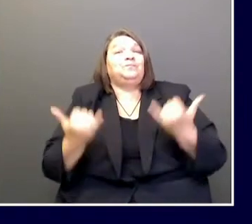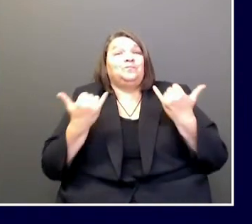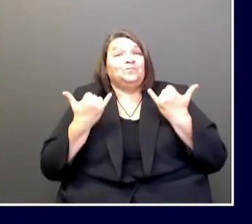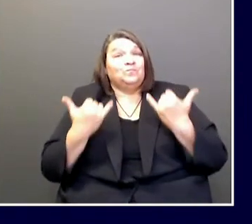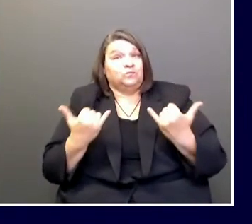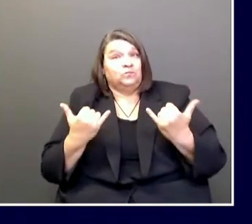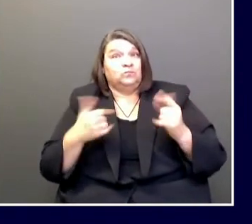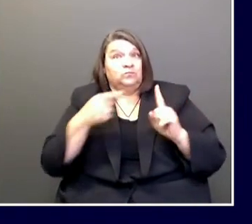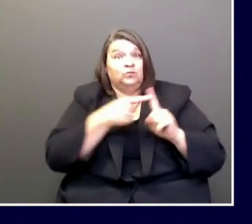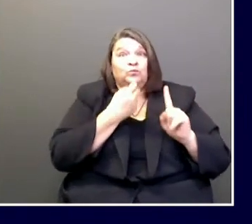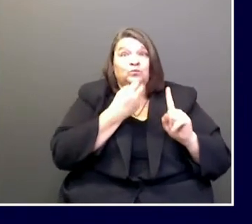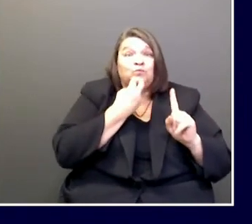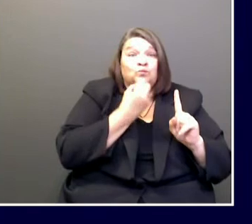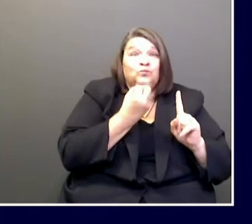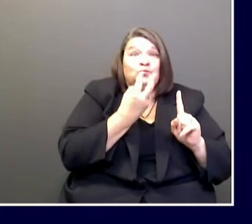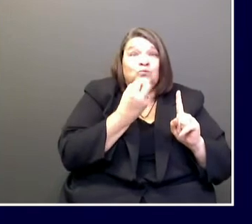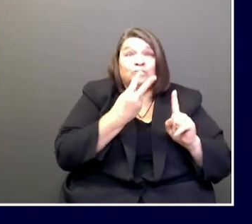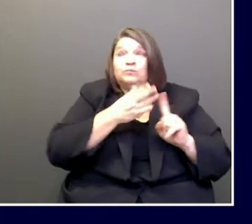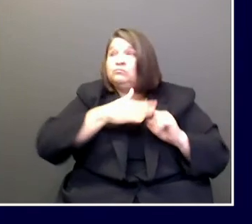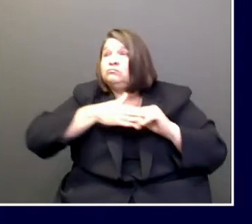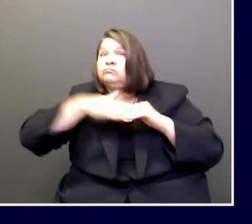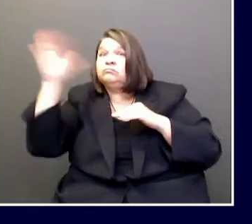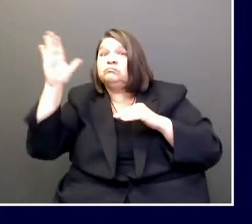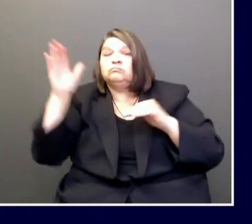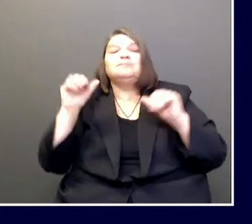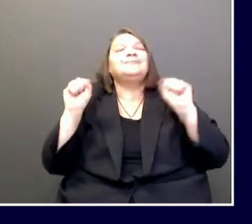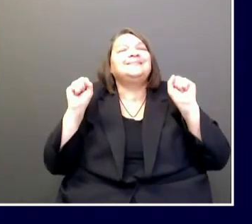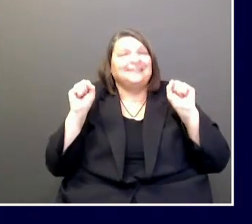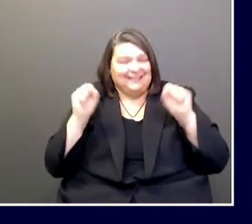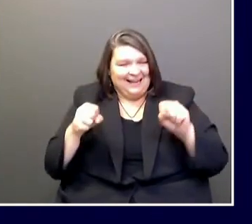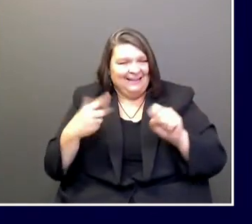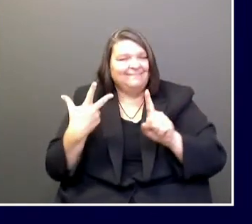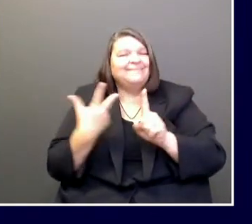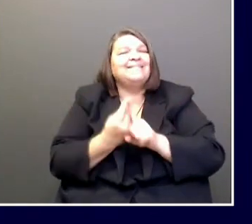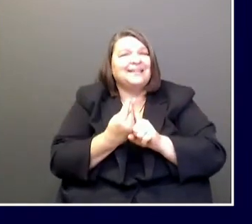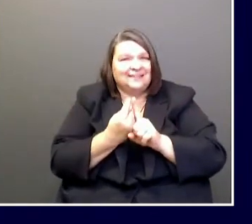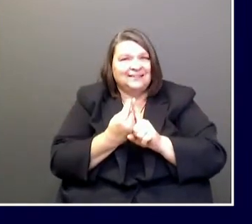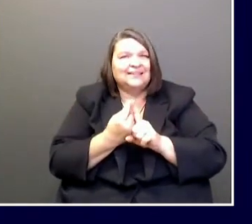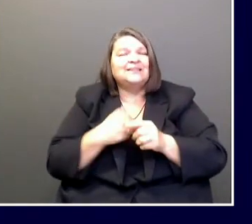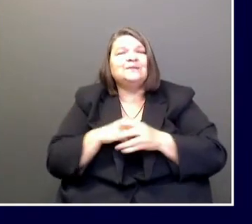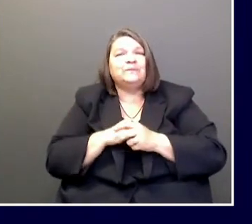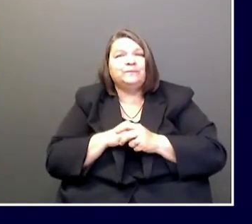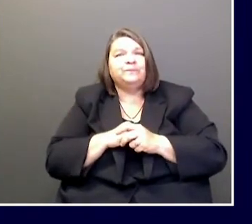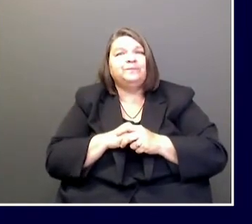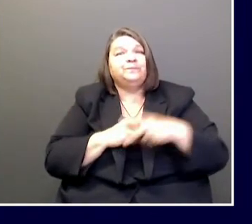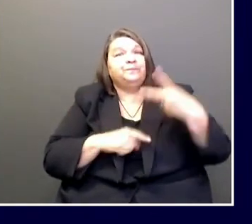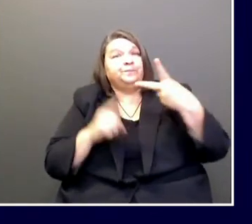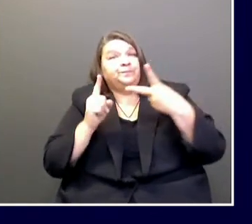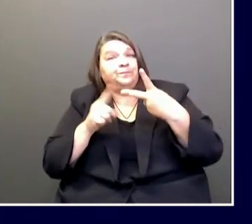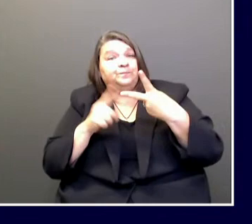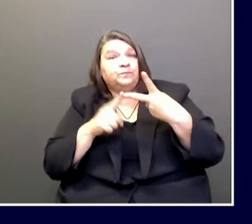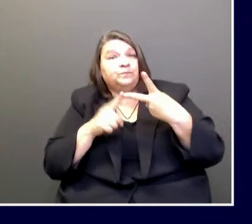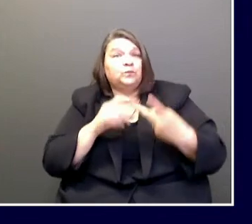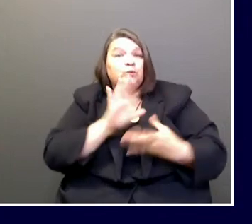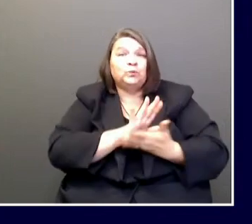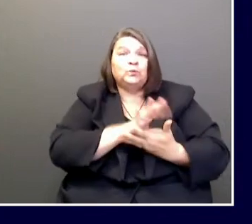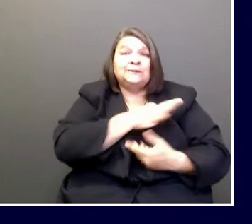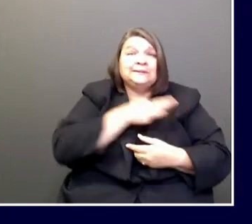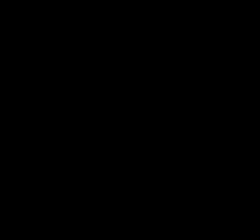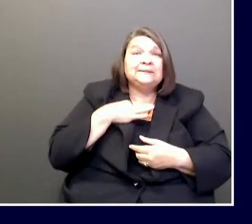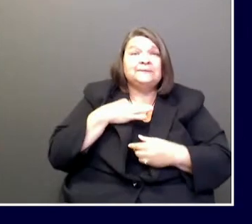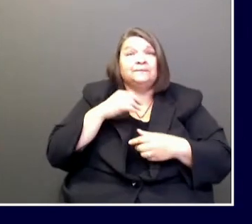for kids over the age of 12 and older. School staff are also eligible for vaccines. So we will